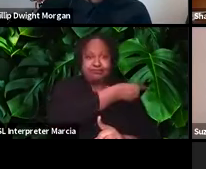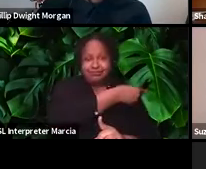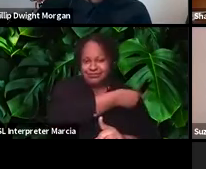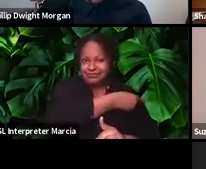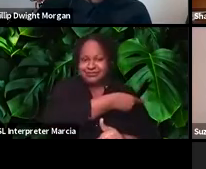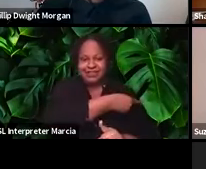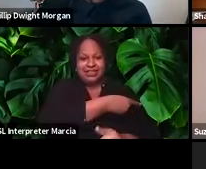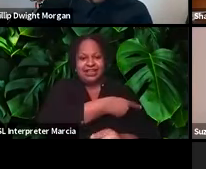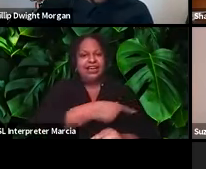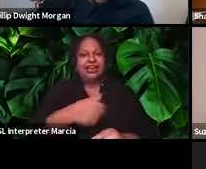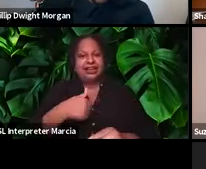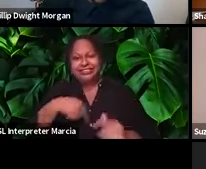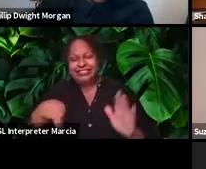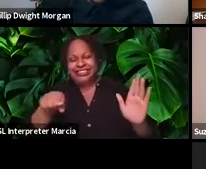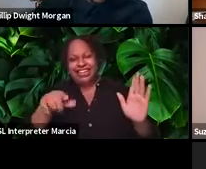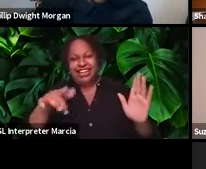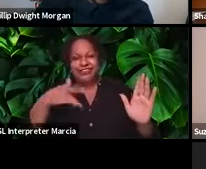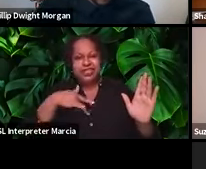by life.